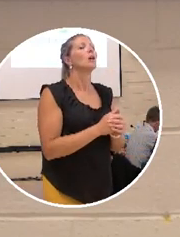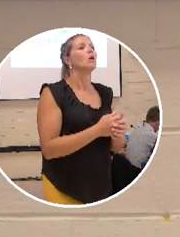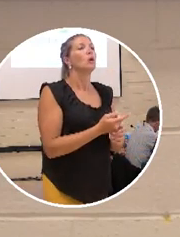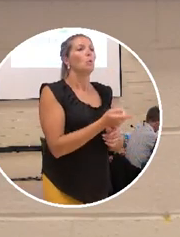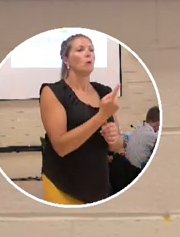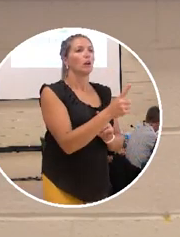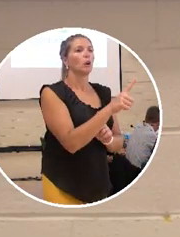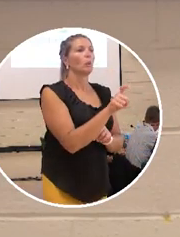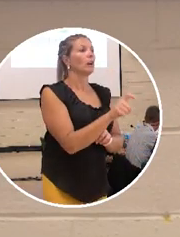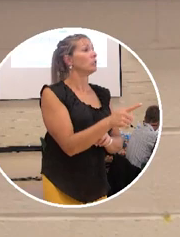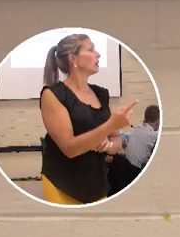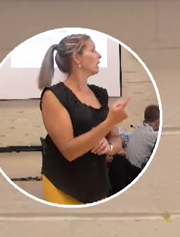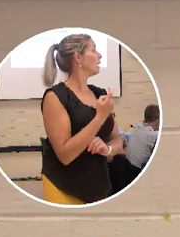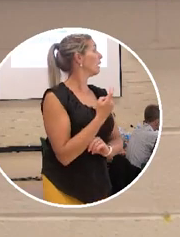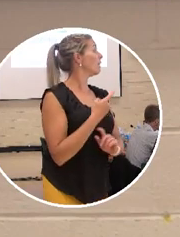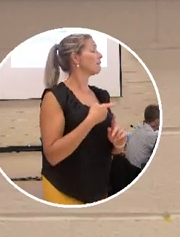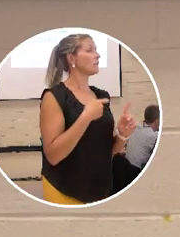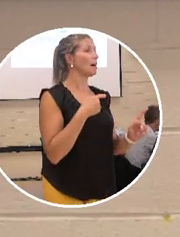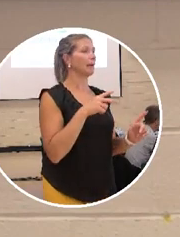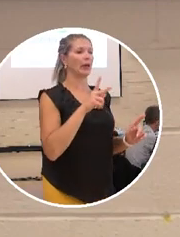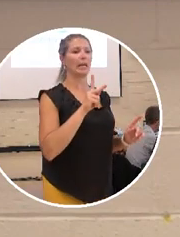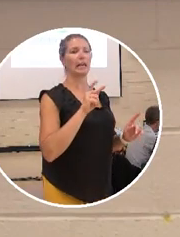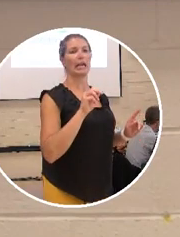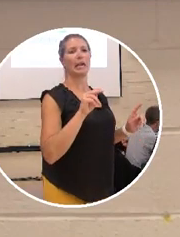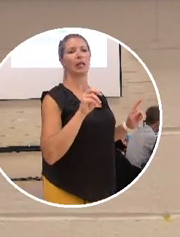from Trustee Kendall.